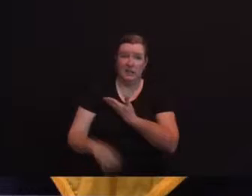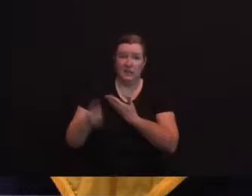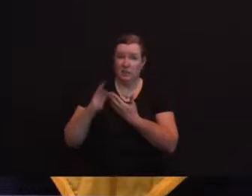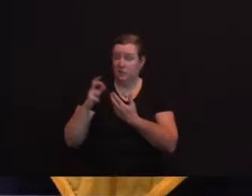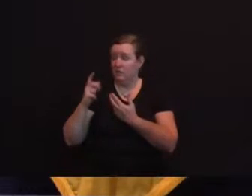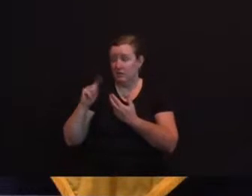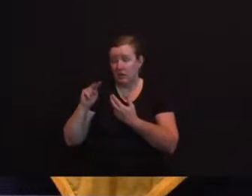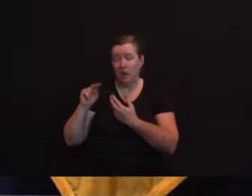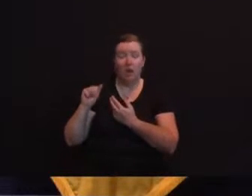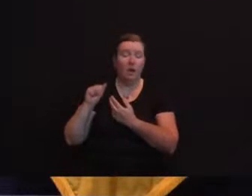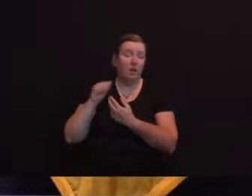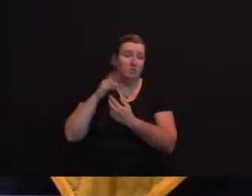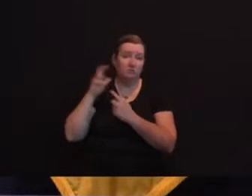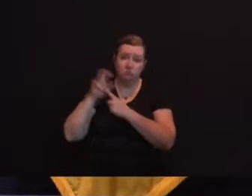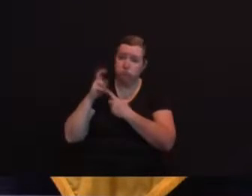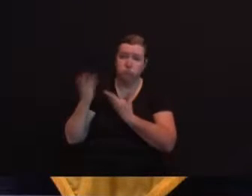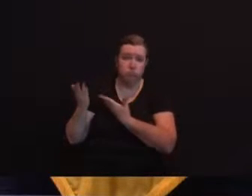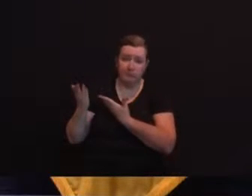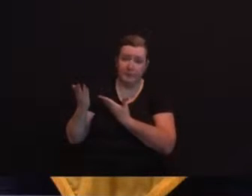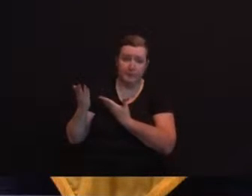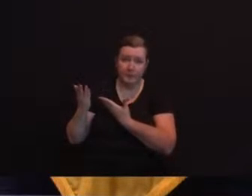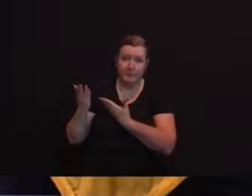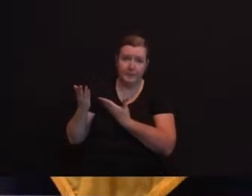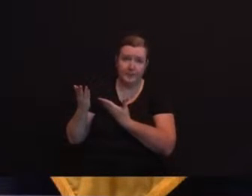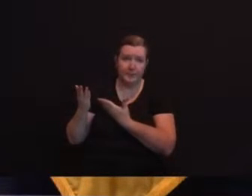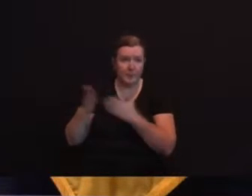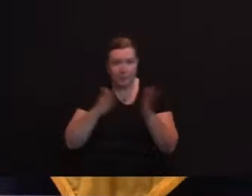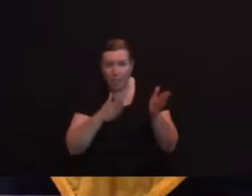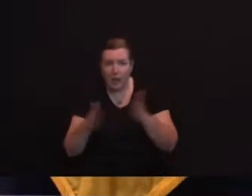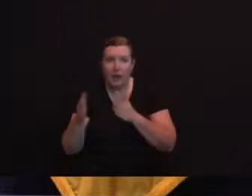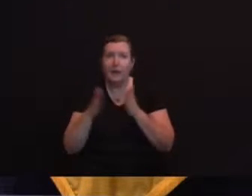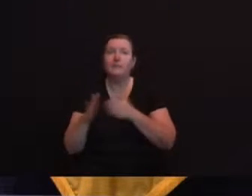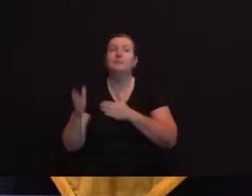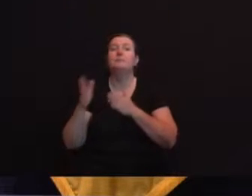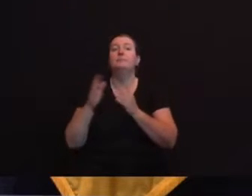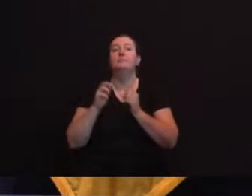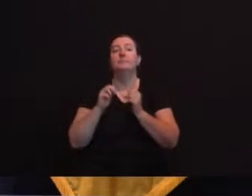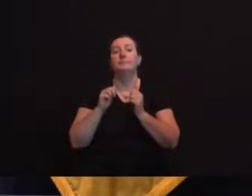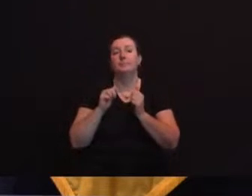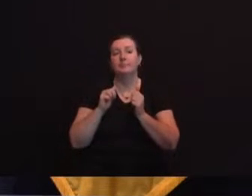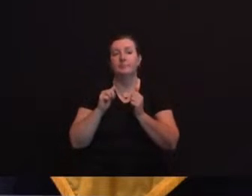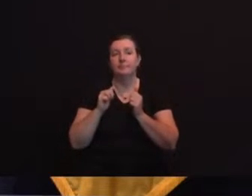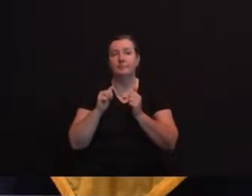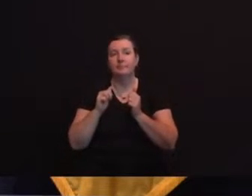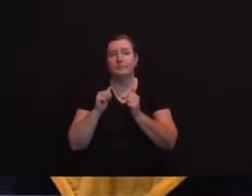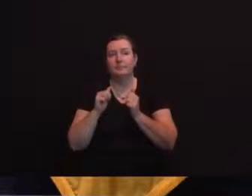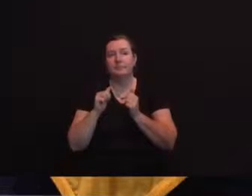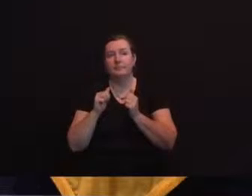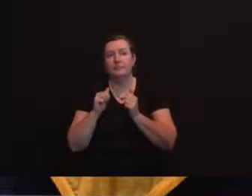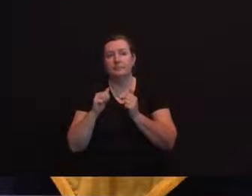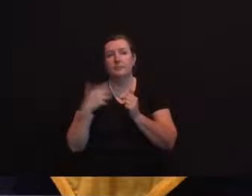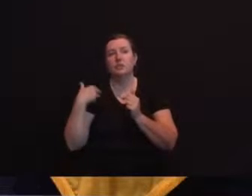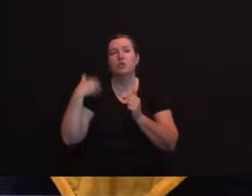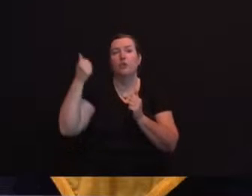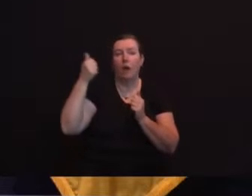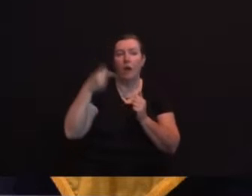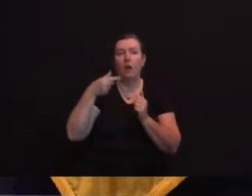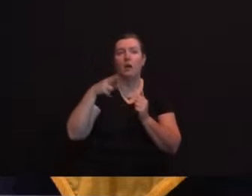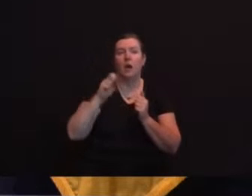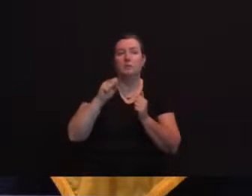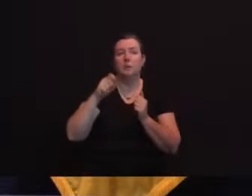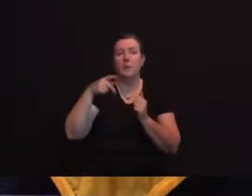business, as good as the plan may be with your friend General Gus Perna, New Jersey's own, as good